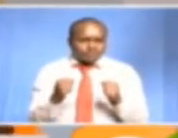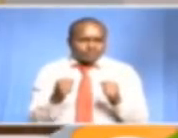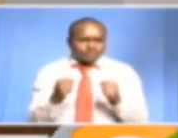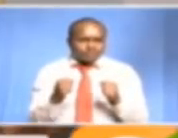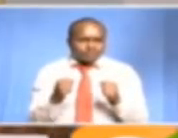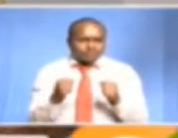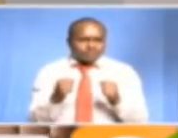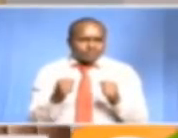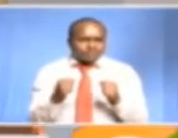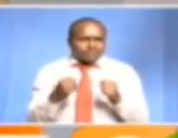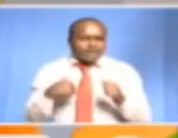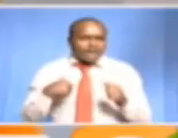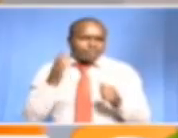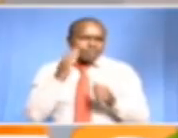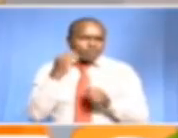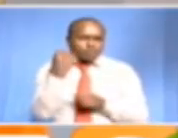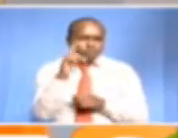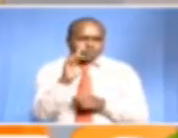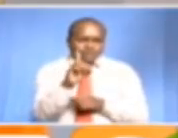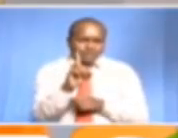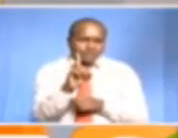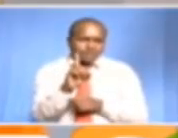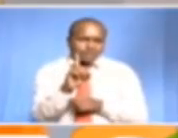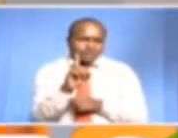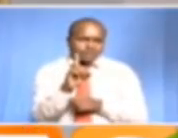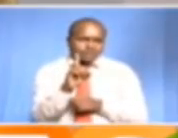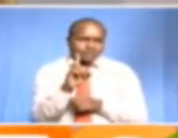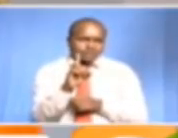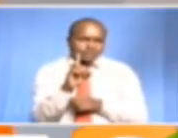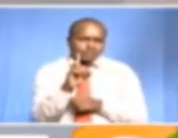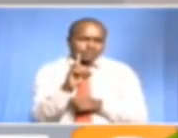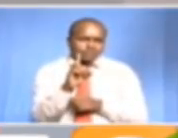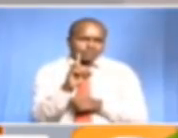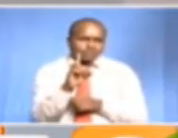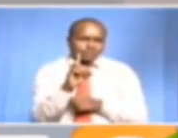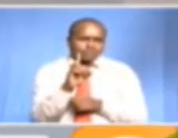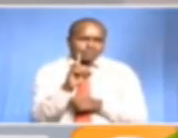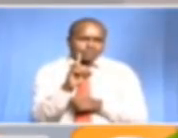I I'm a mom of one. And